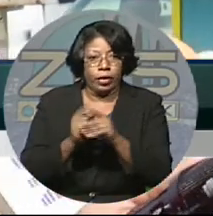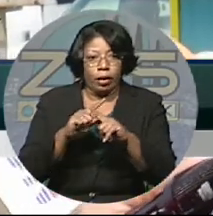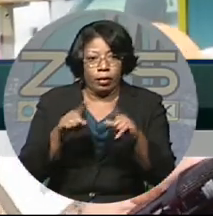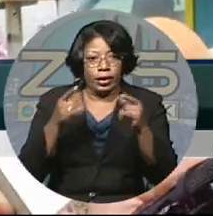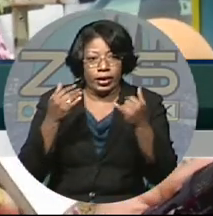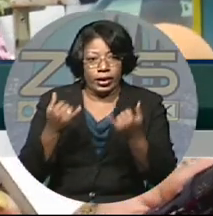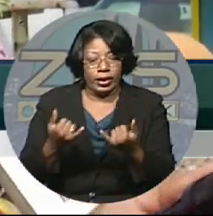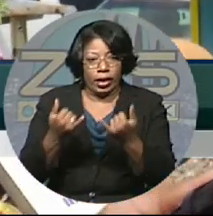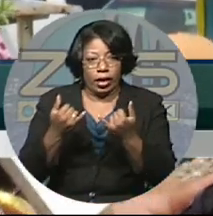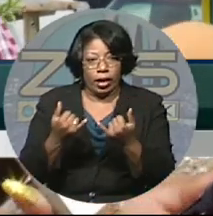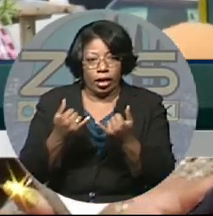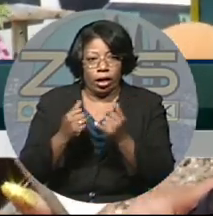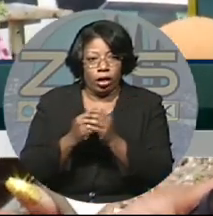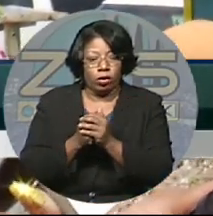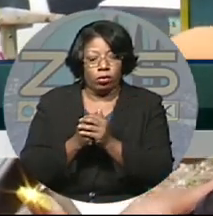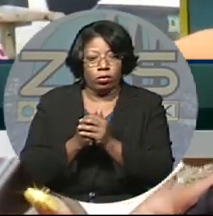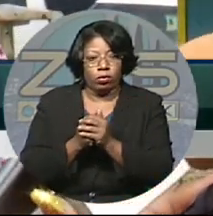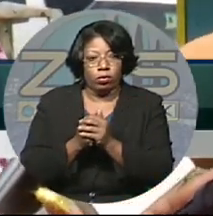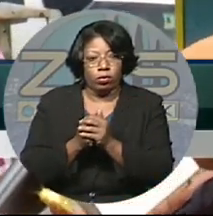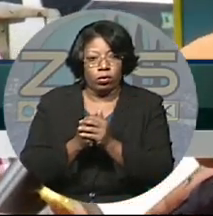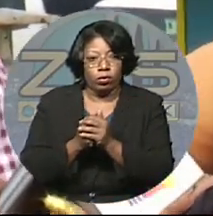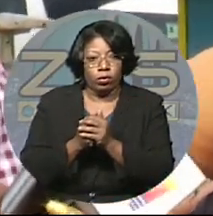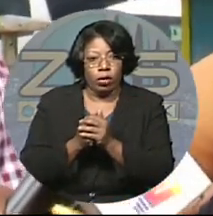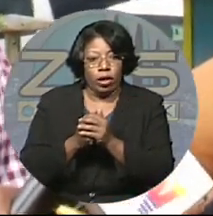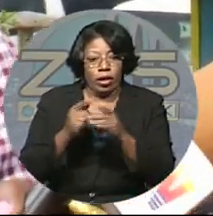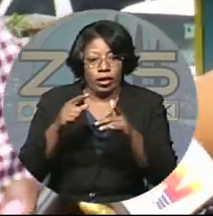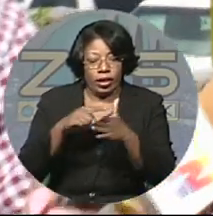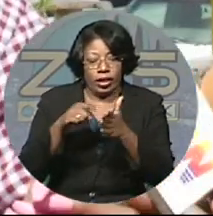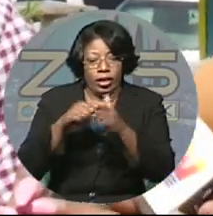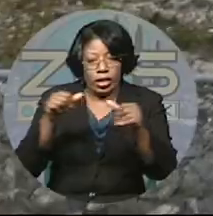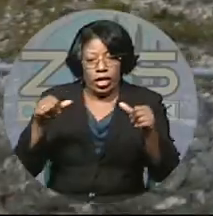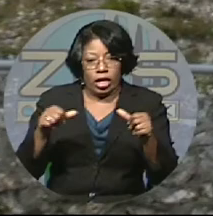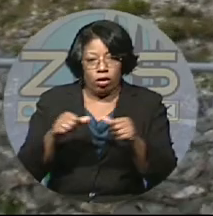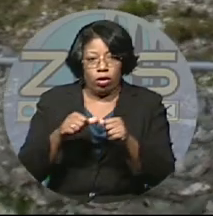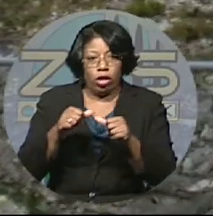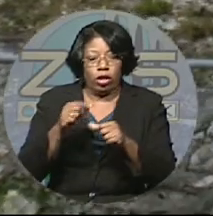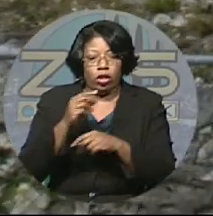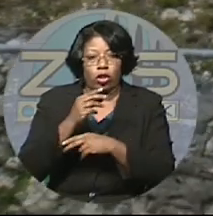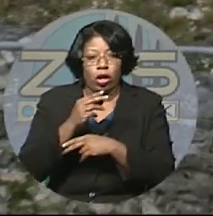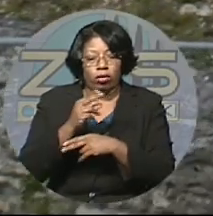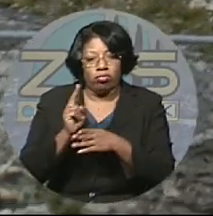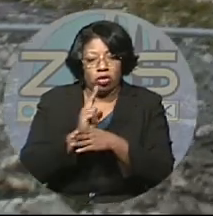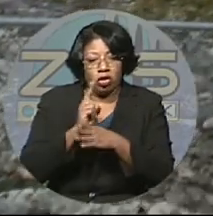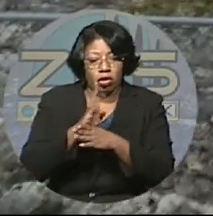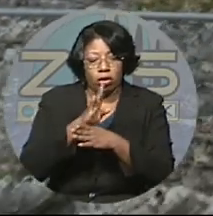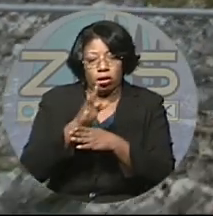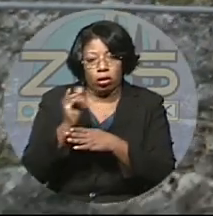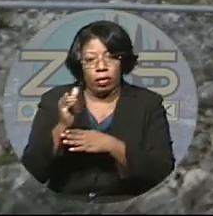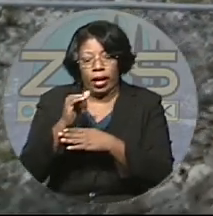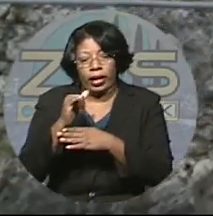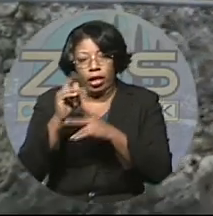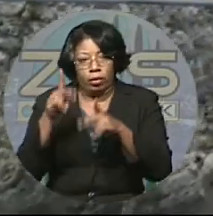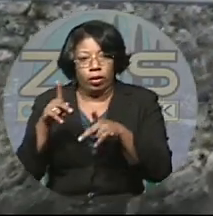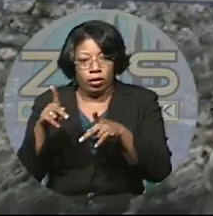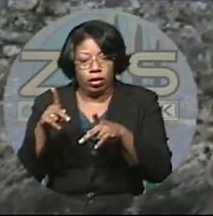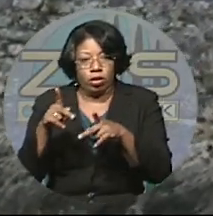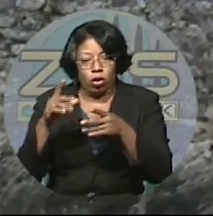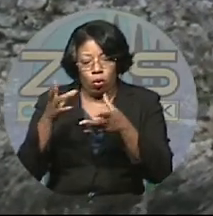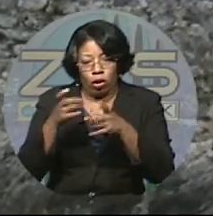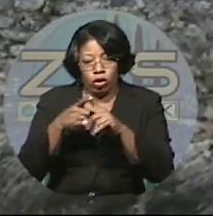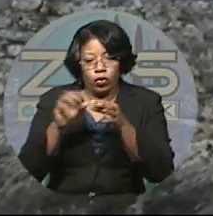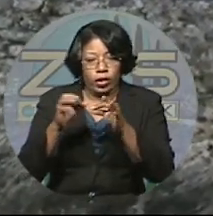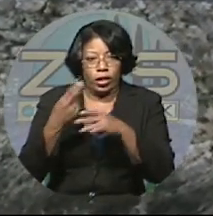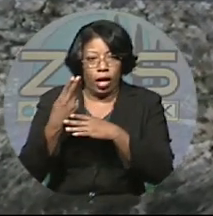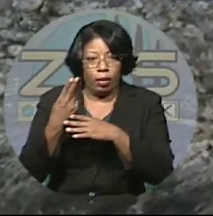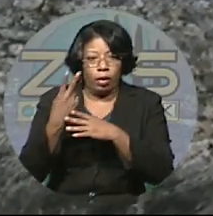the battery's fallen into disrepair. It's used by the vagrants. And so the plans for us are to restore the battery once again, include